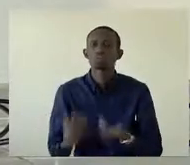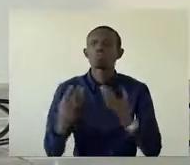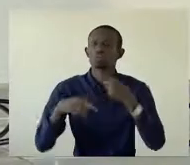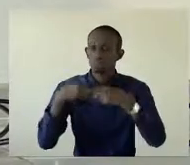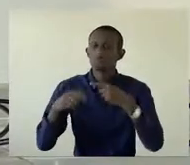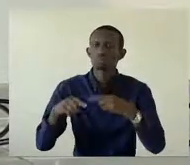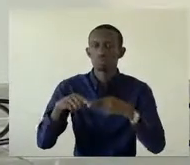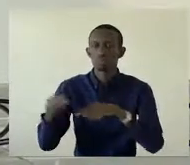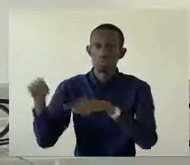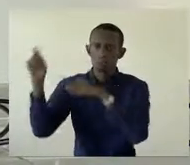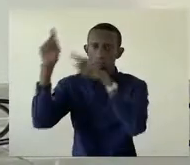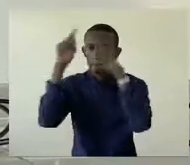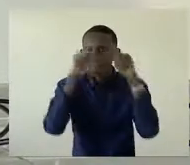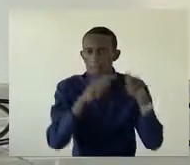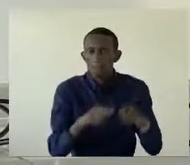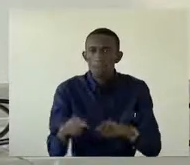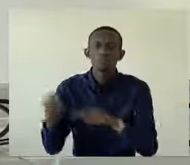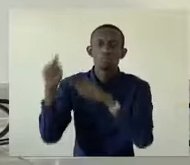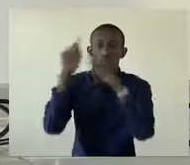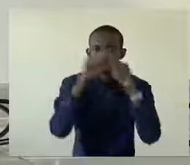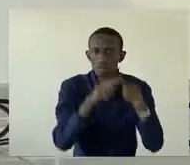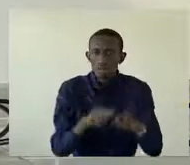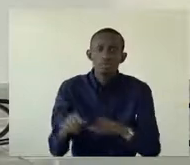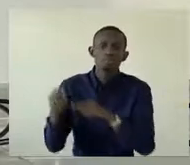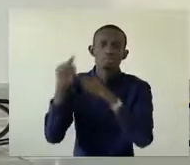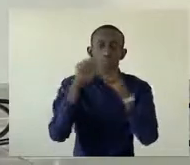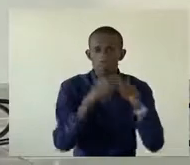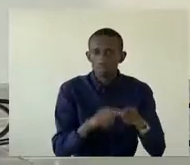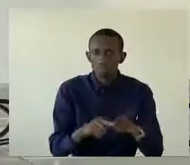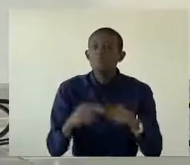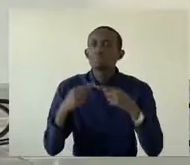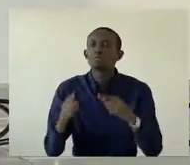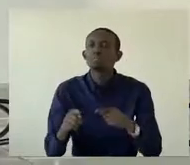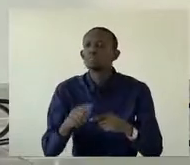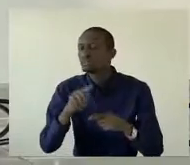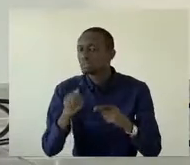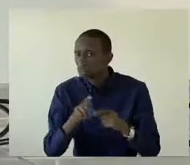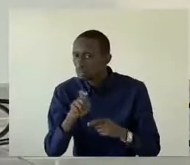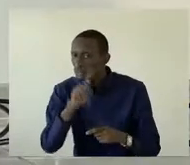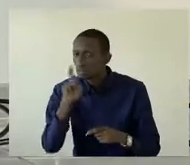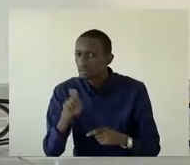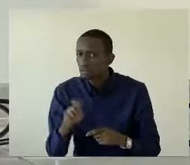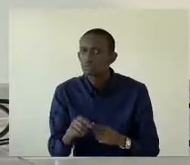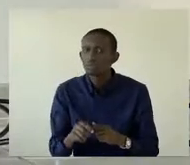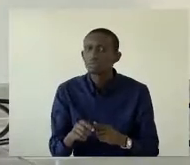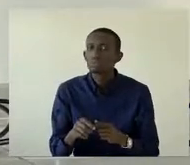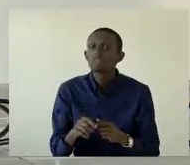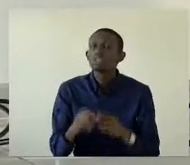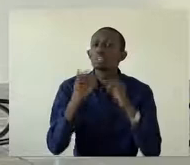that cycle. Now the question is going to be, where do we get stuck that we can't have